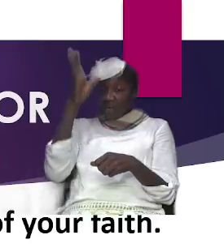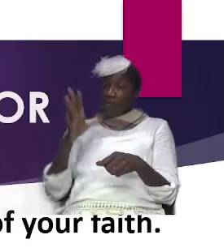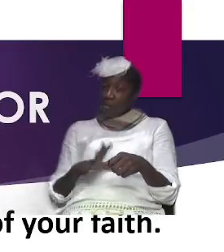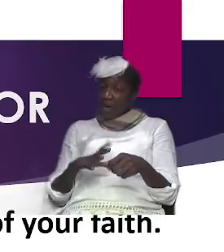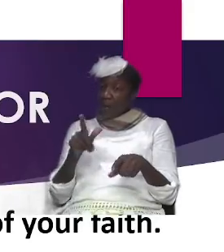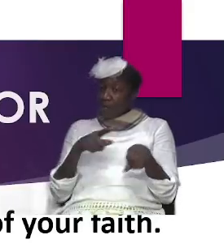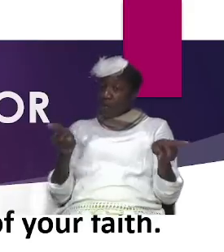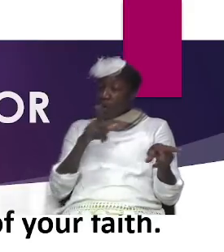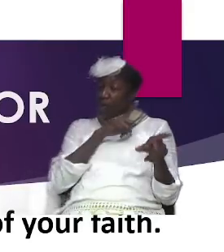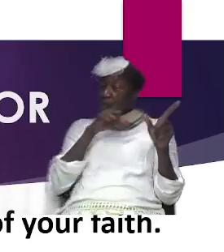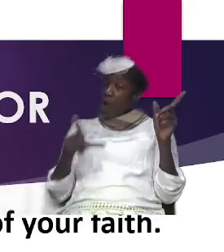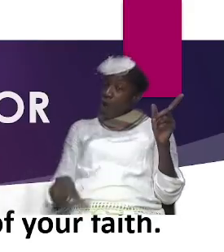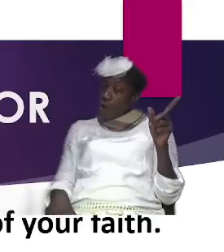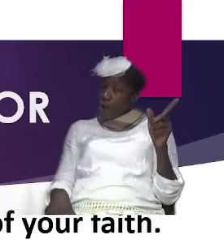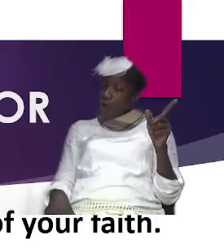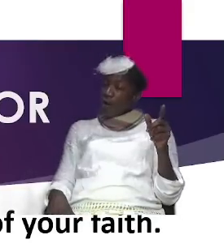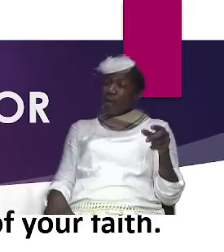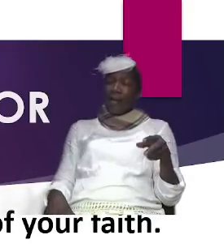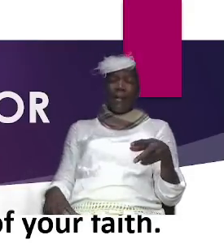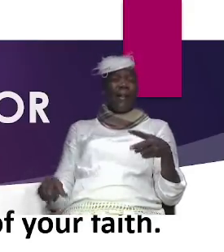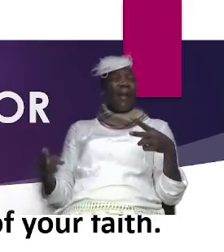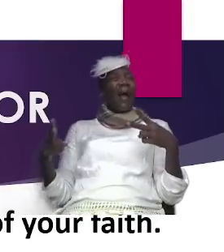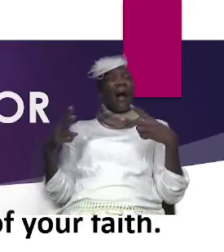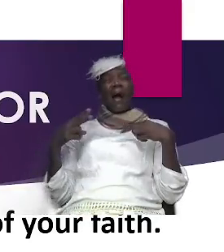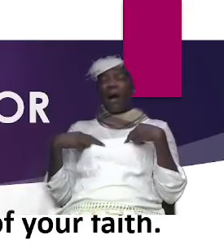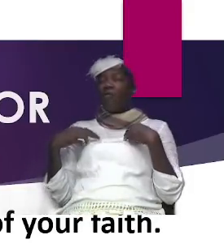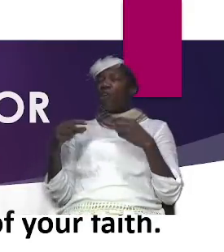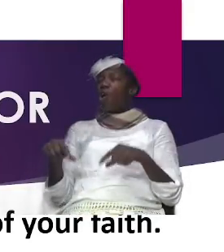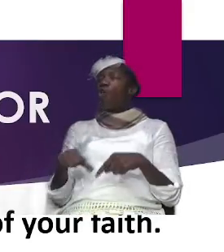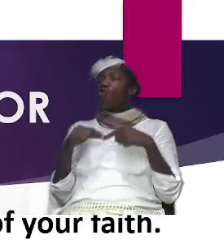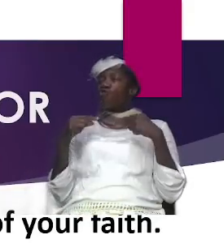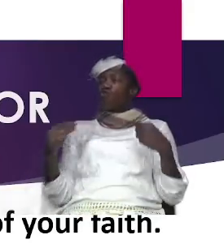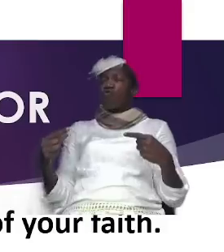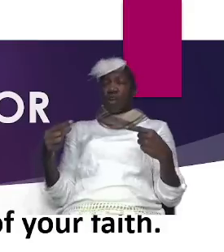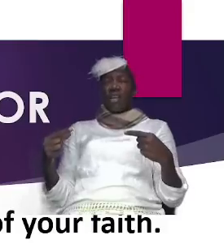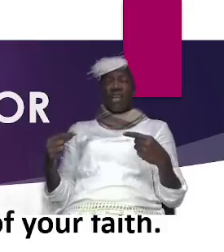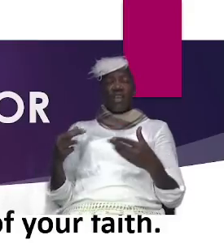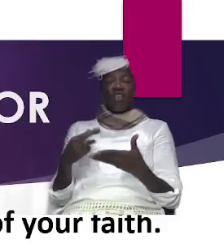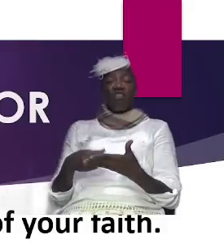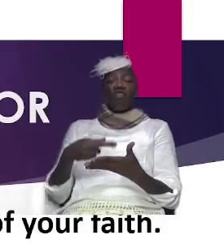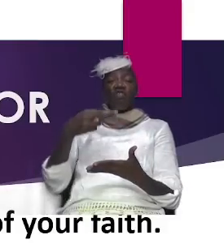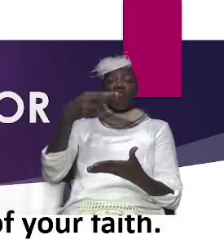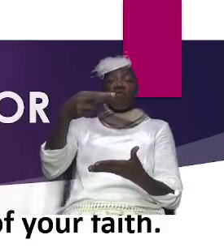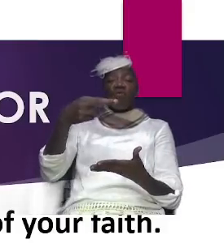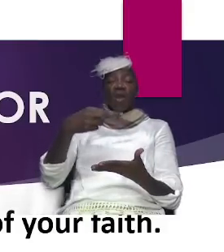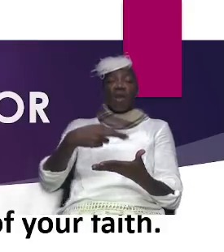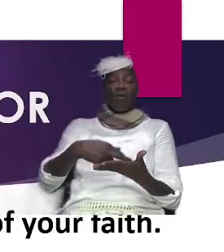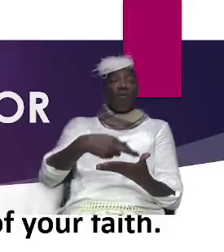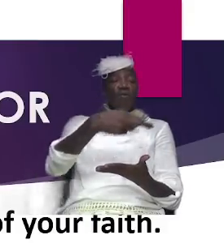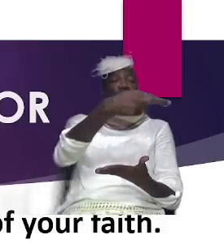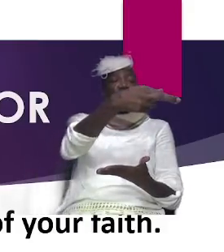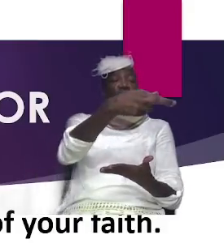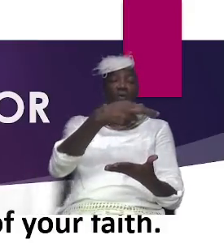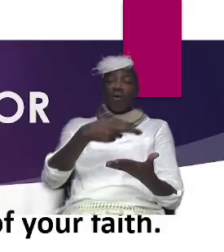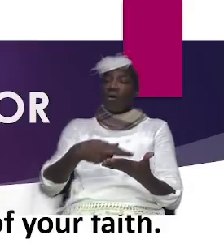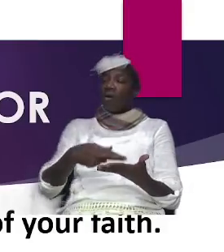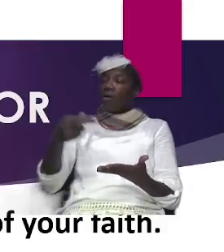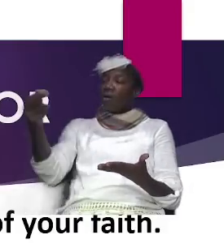said, which has great recompense of reward. So Paul, talking to the Hebrews, was saying, in